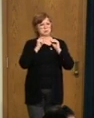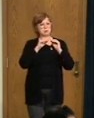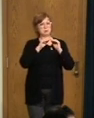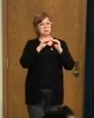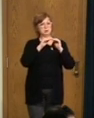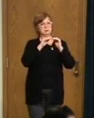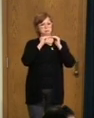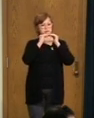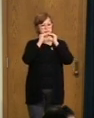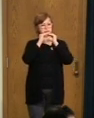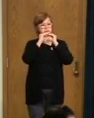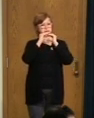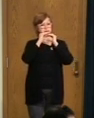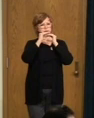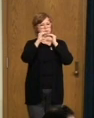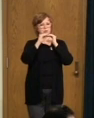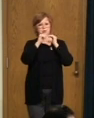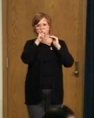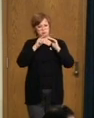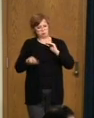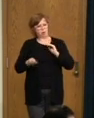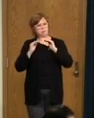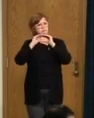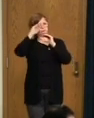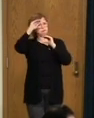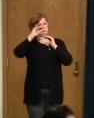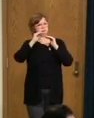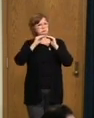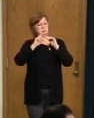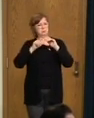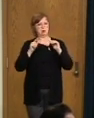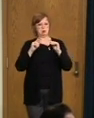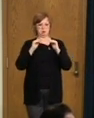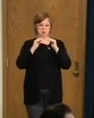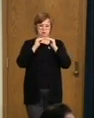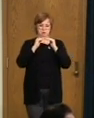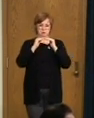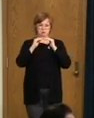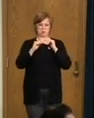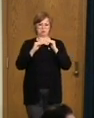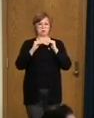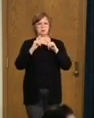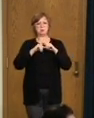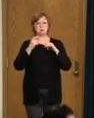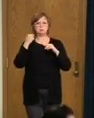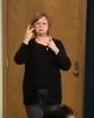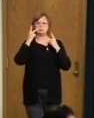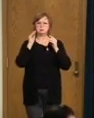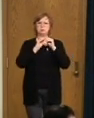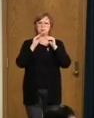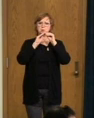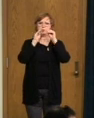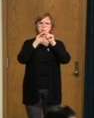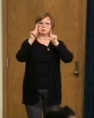concerning is that, and how much is that leading to the measures that are being put in place now? Yeah, so I think what we have seen,